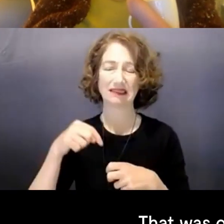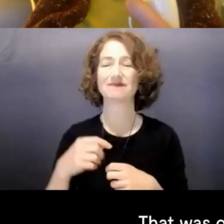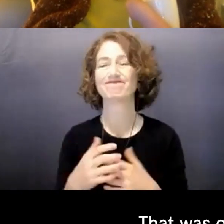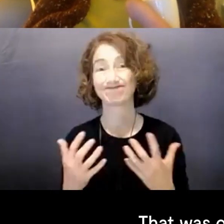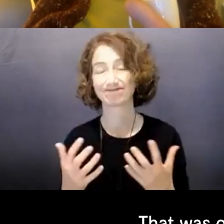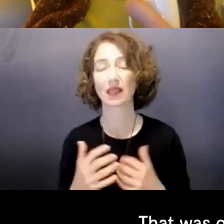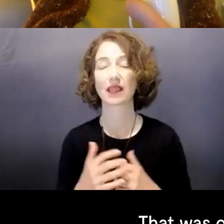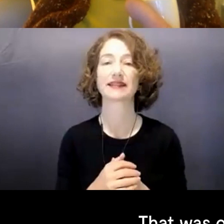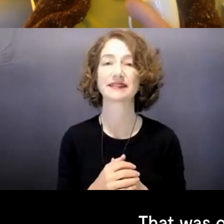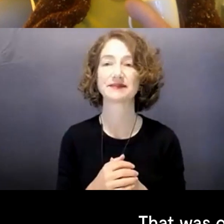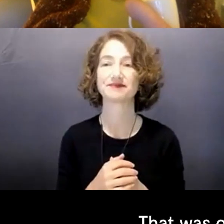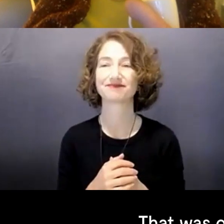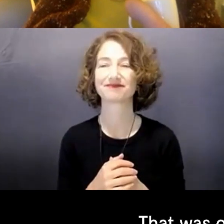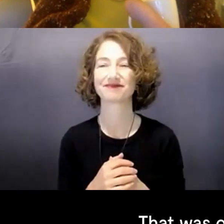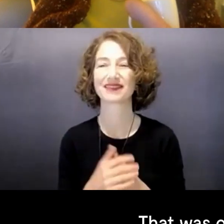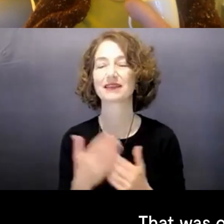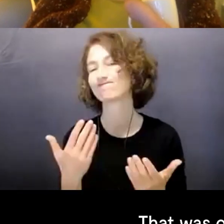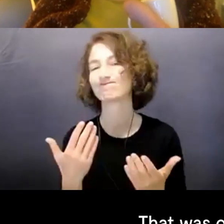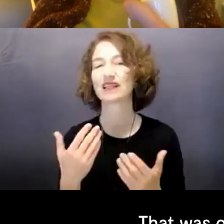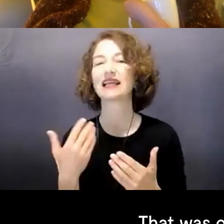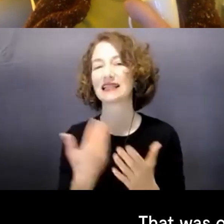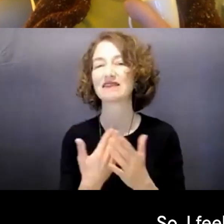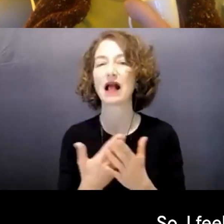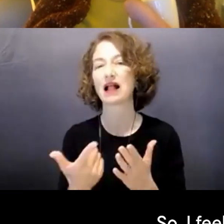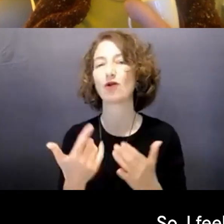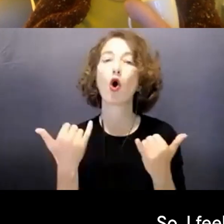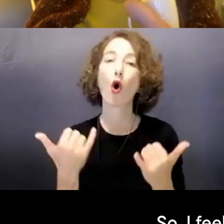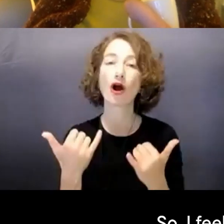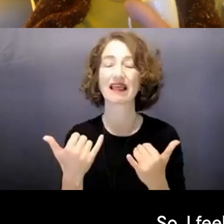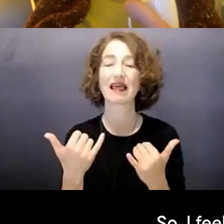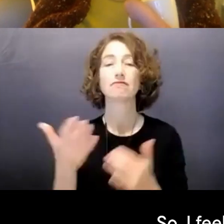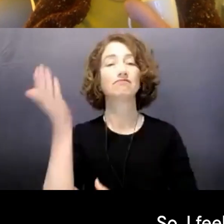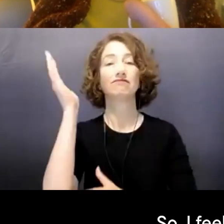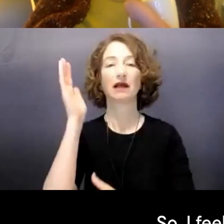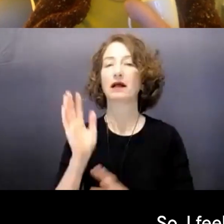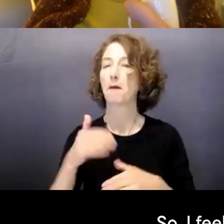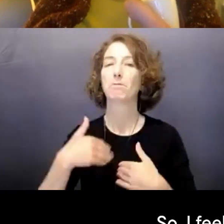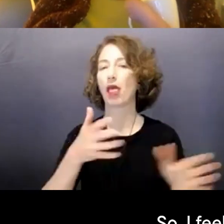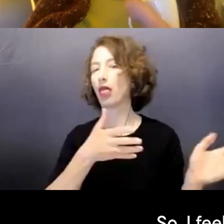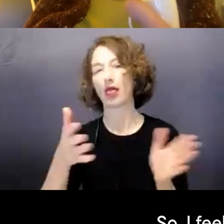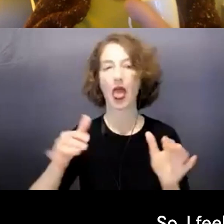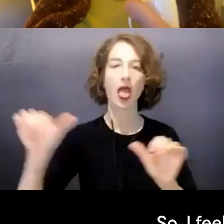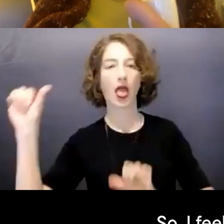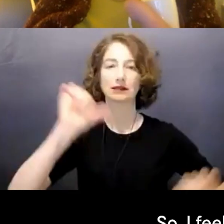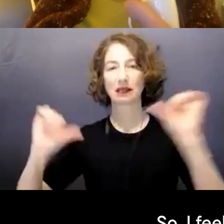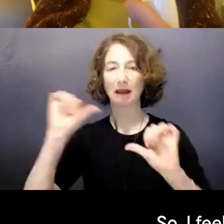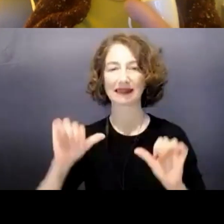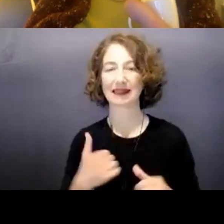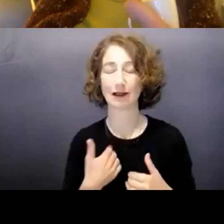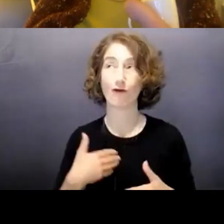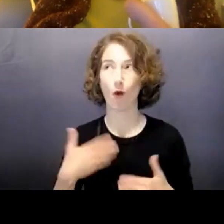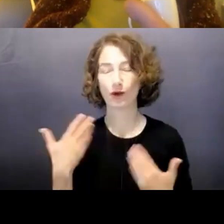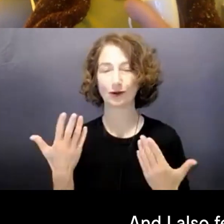influences for our experimental format for a keynote today. So I feel very privileged to be able to